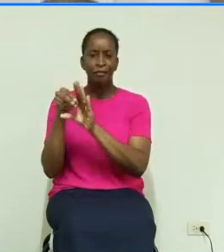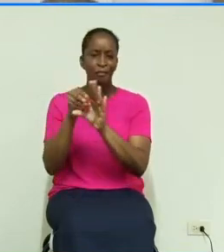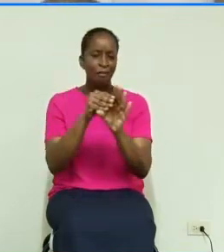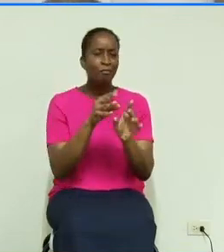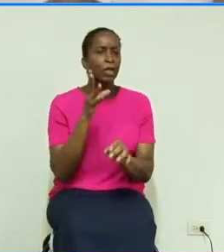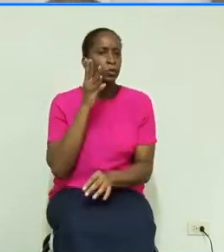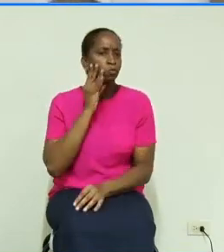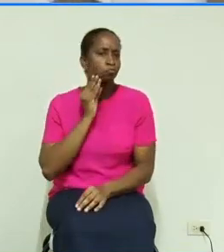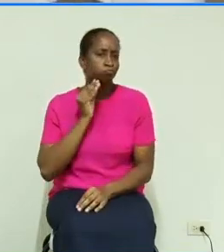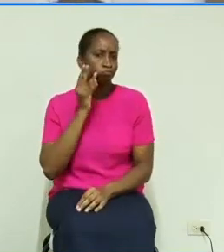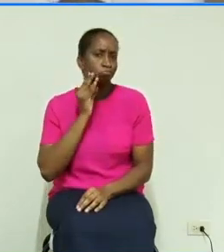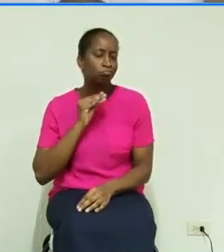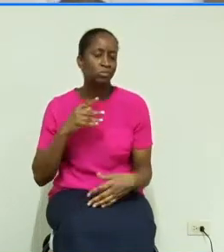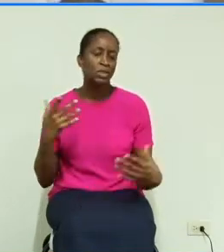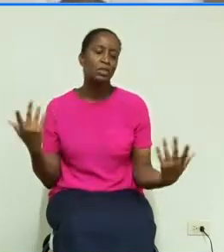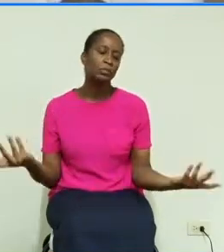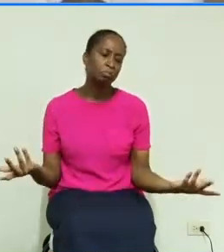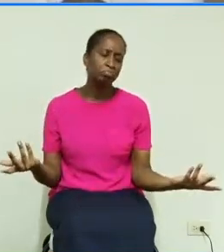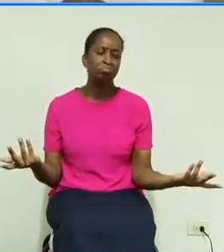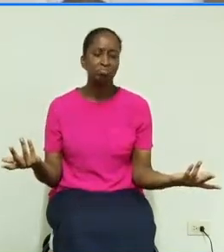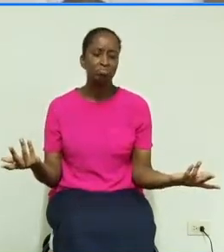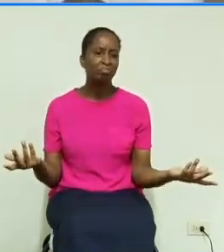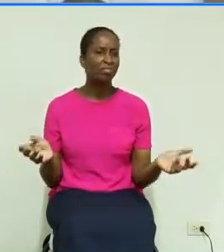You're ready to speak? Oh, yeah.